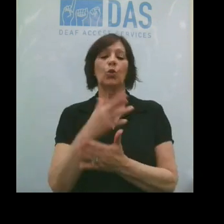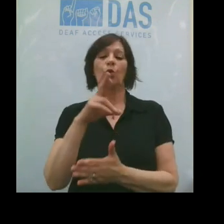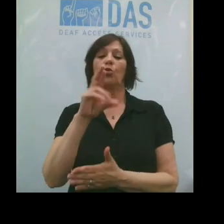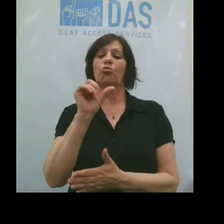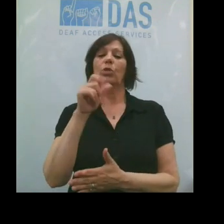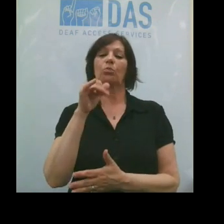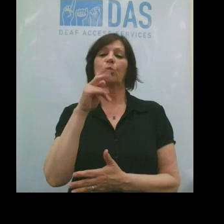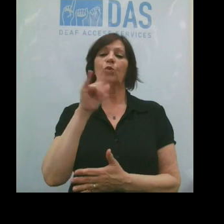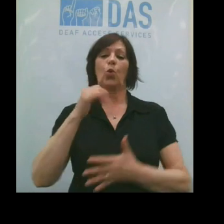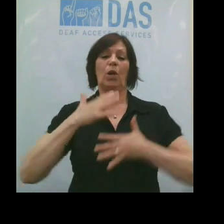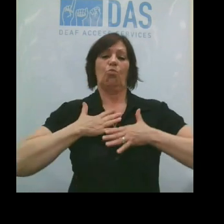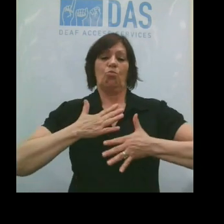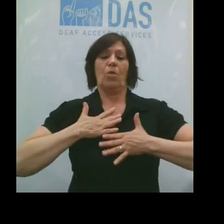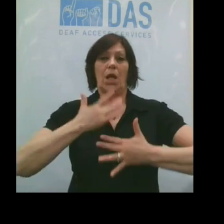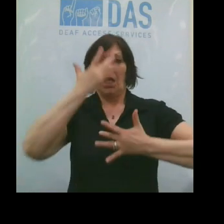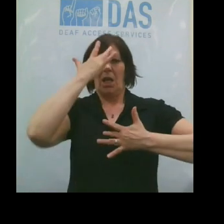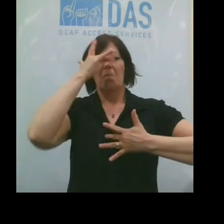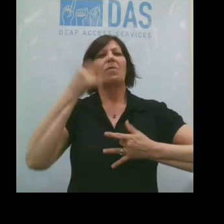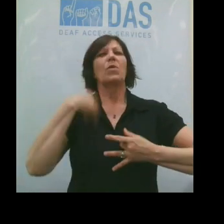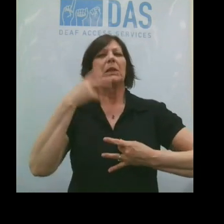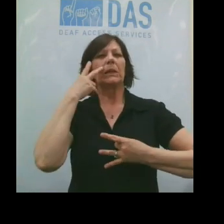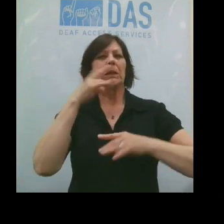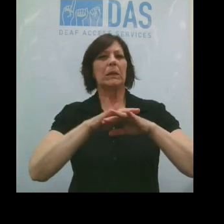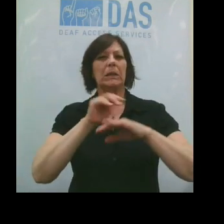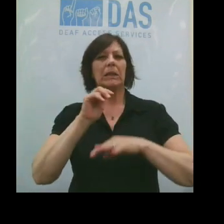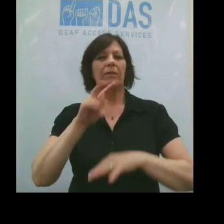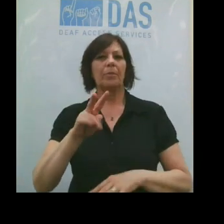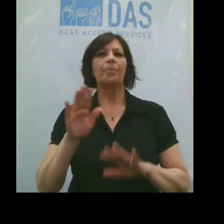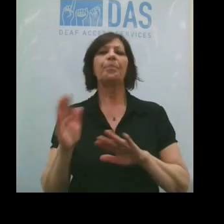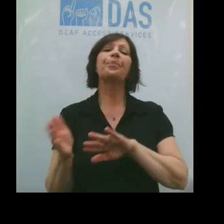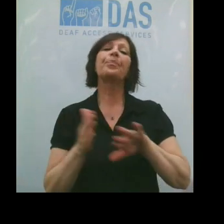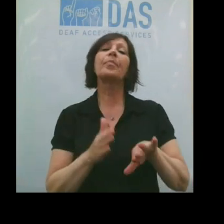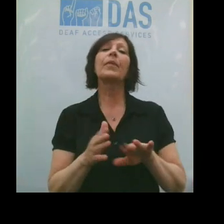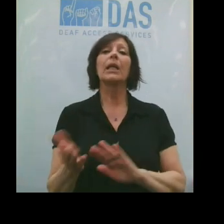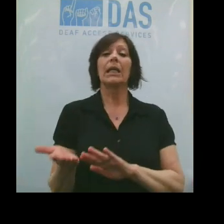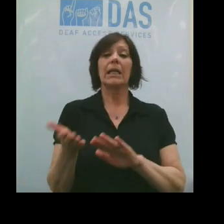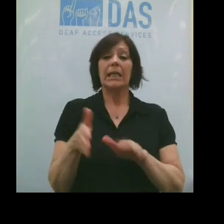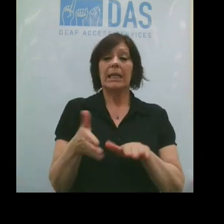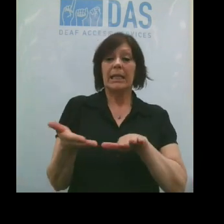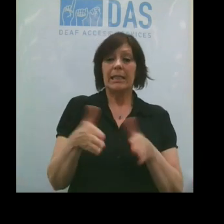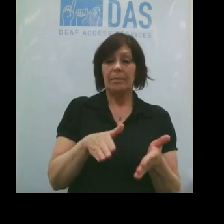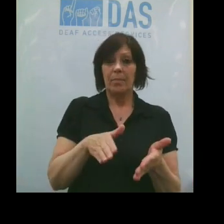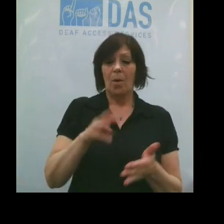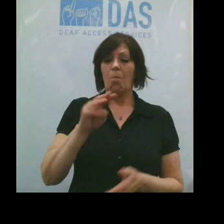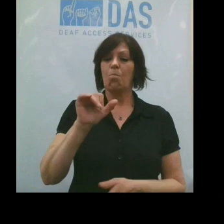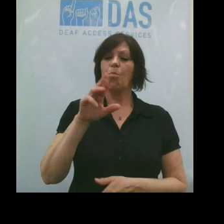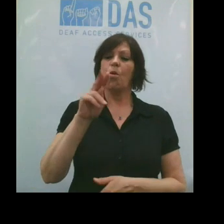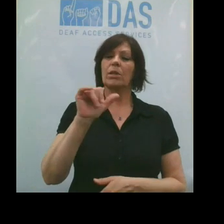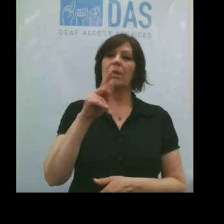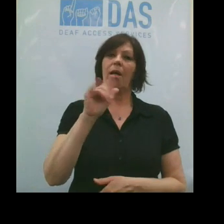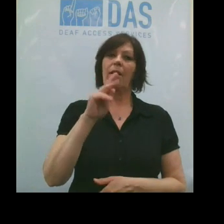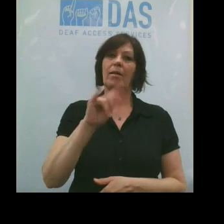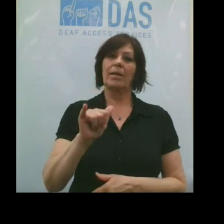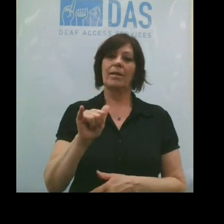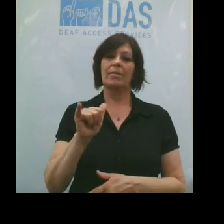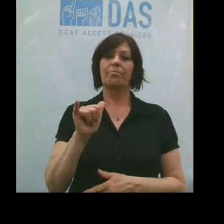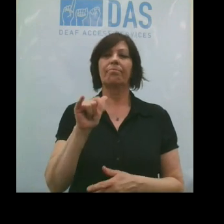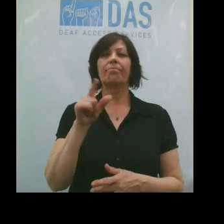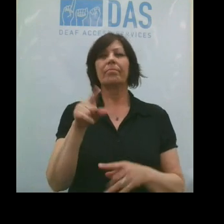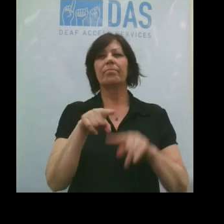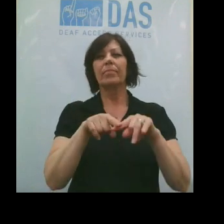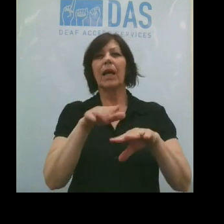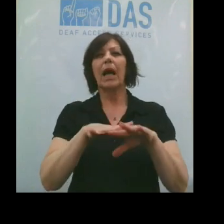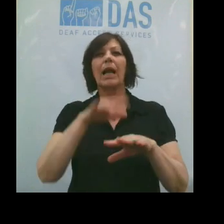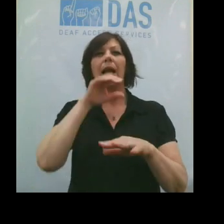illness that you may have heard of. Mortality data. This is showing based on the age range